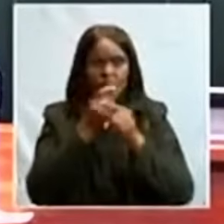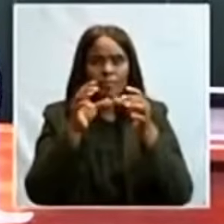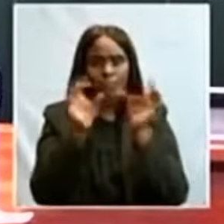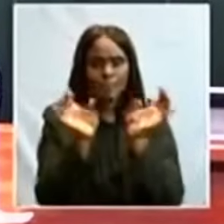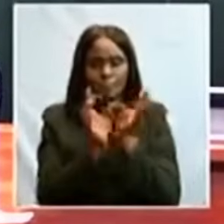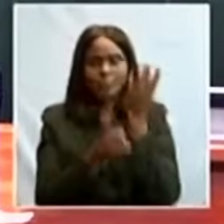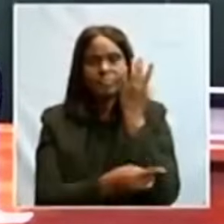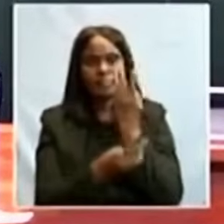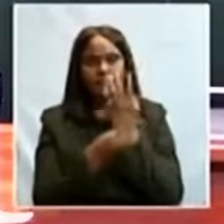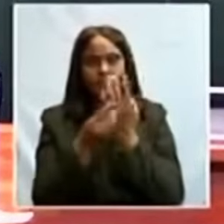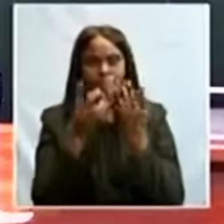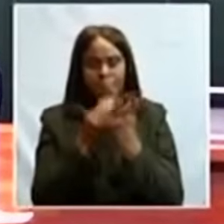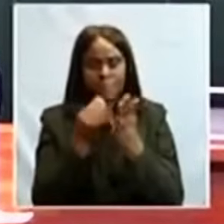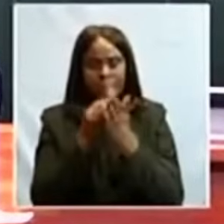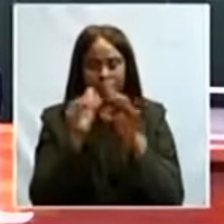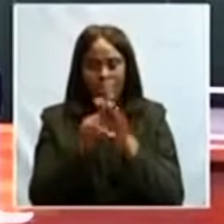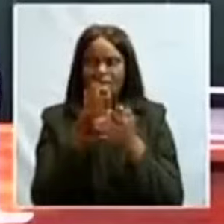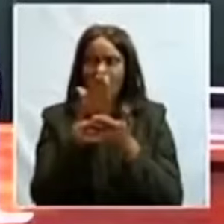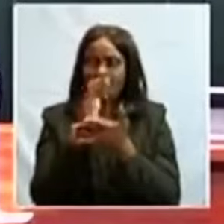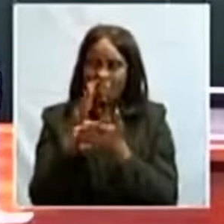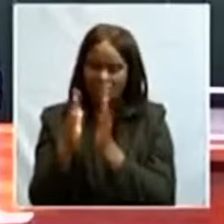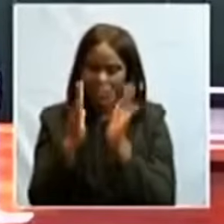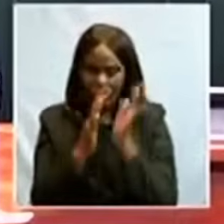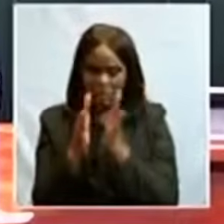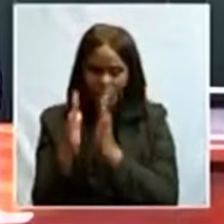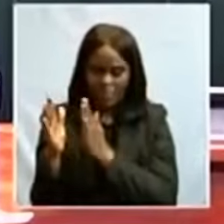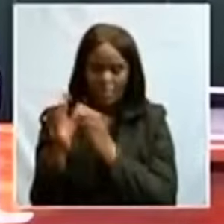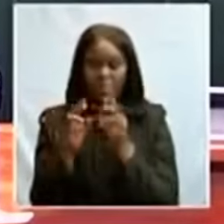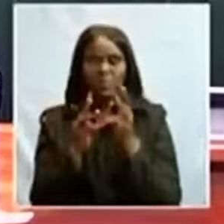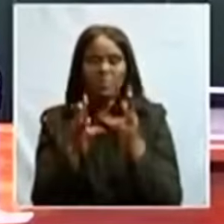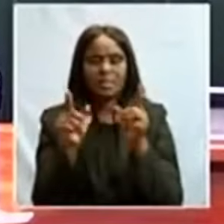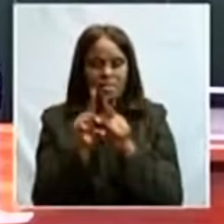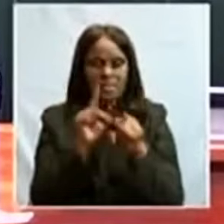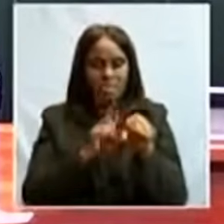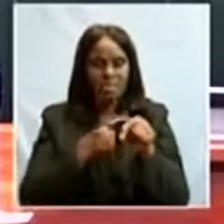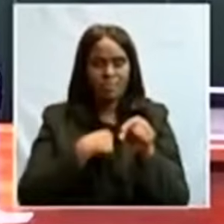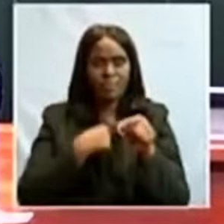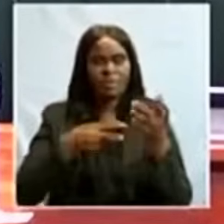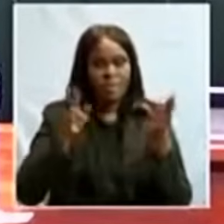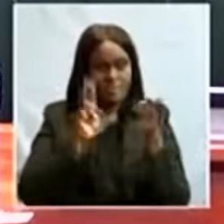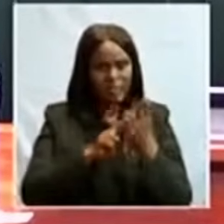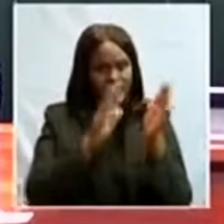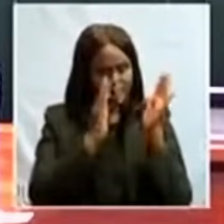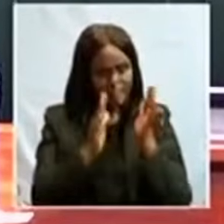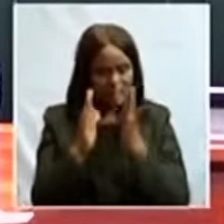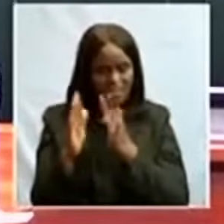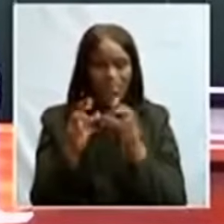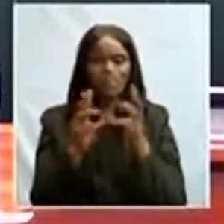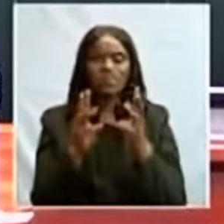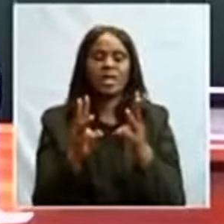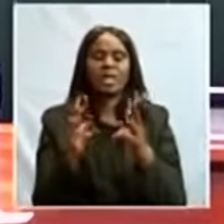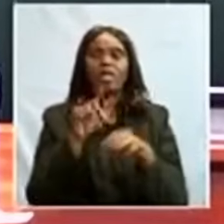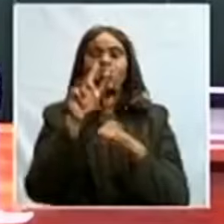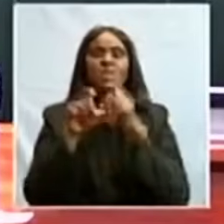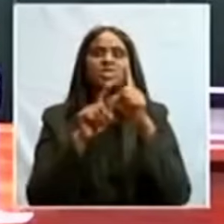Constituency Development Fund in a phased manner. And I repeat, in a phased manner.